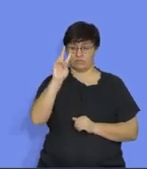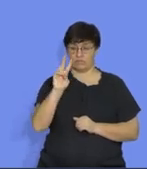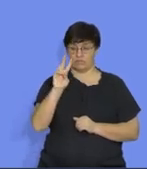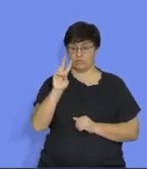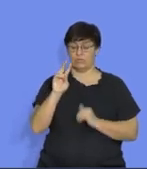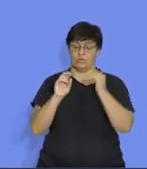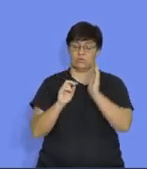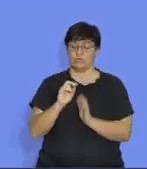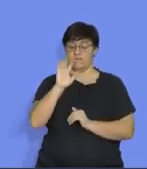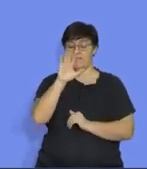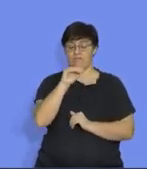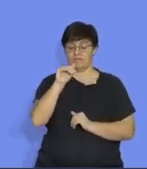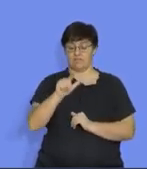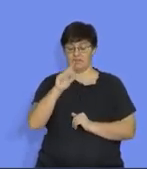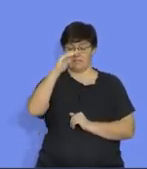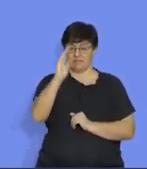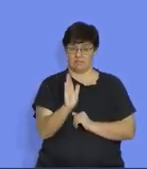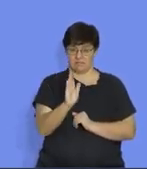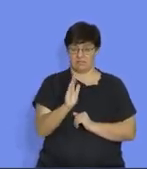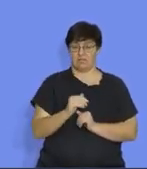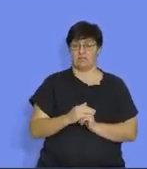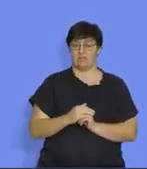2 times 5 over 7